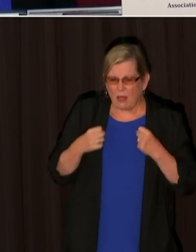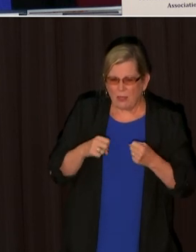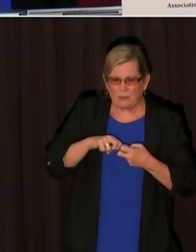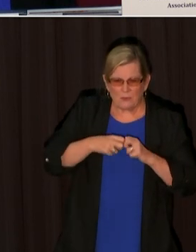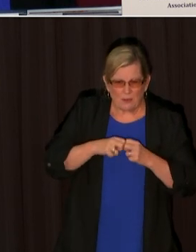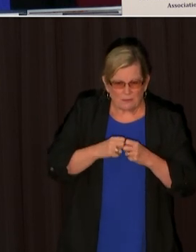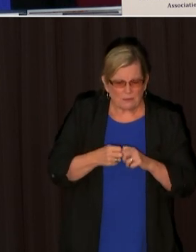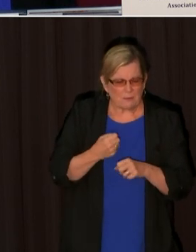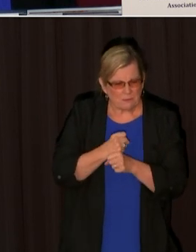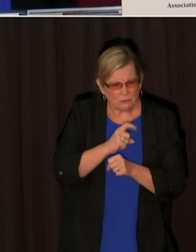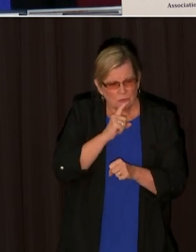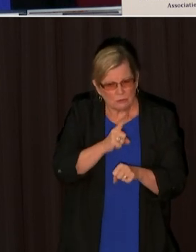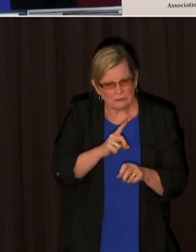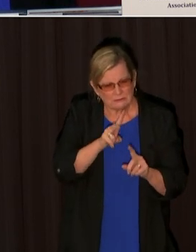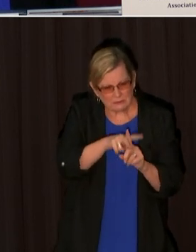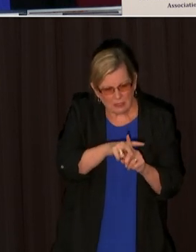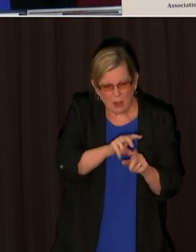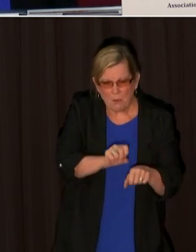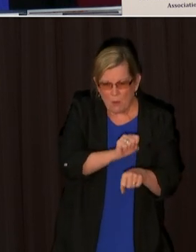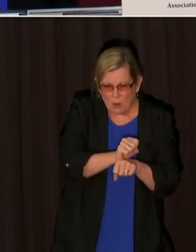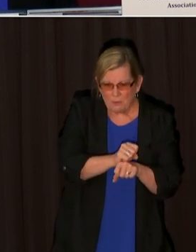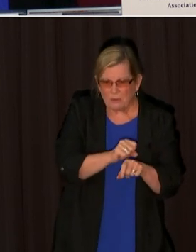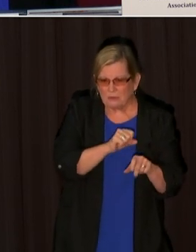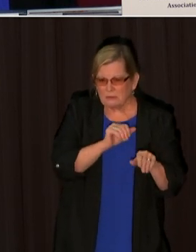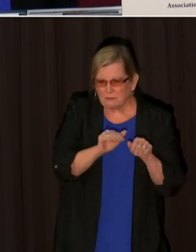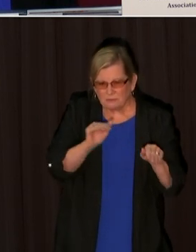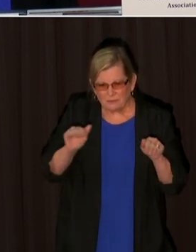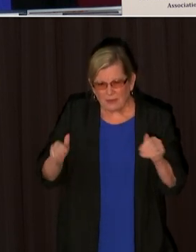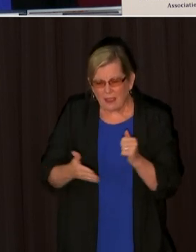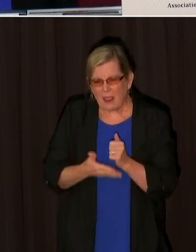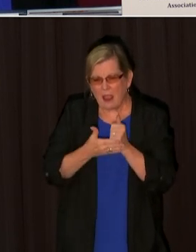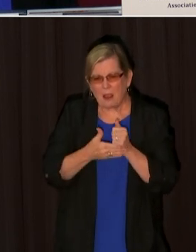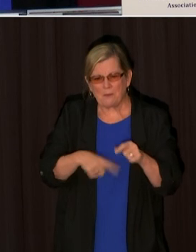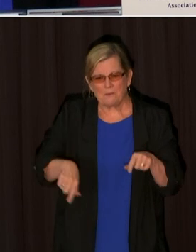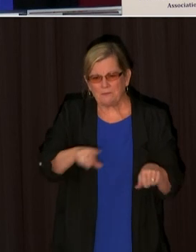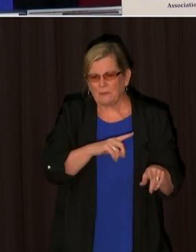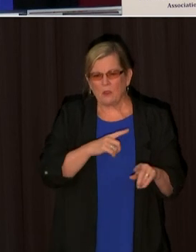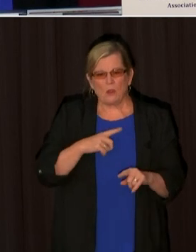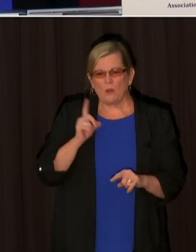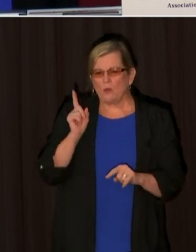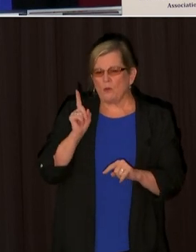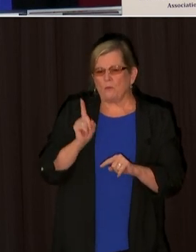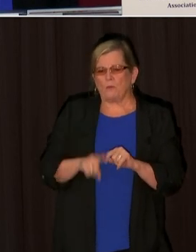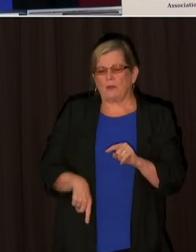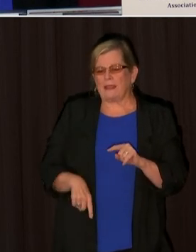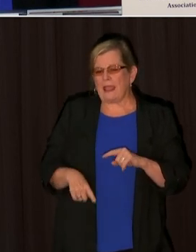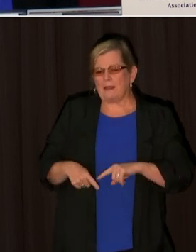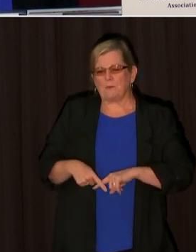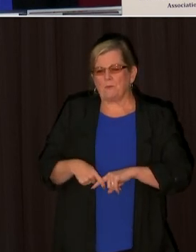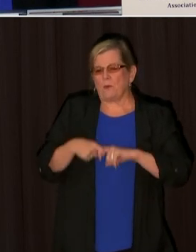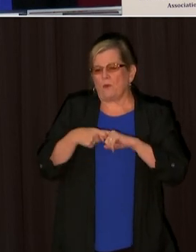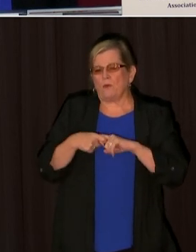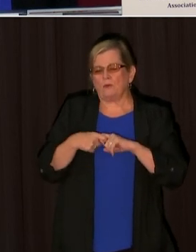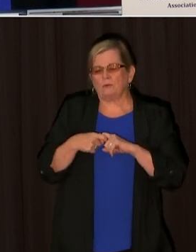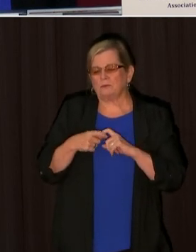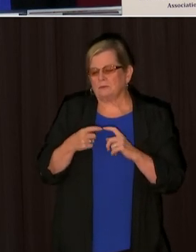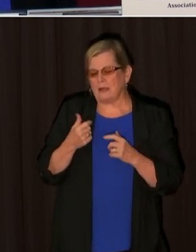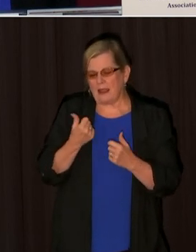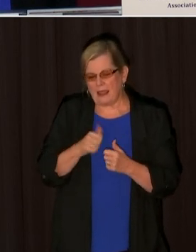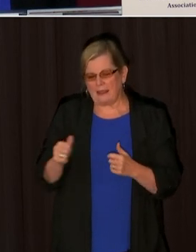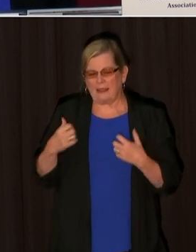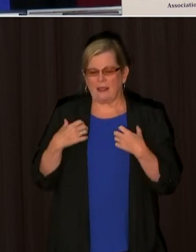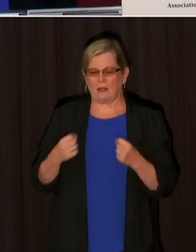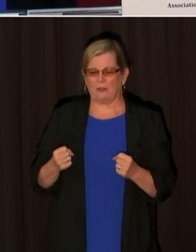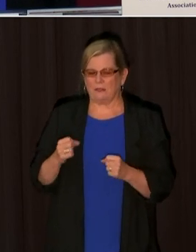in the community and remind them that we cannot press pause on our health care, and that is extremely important that we